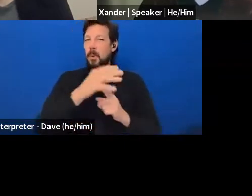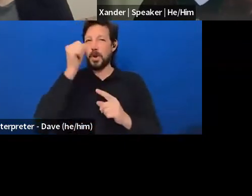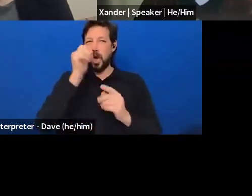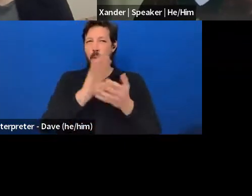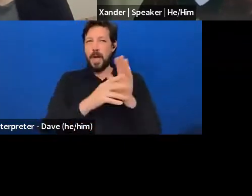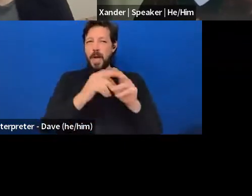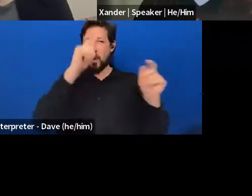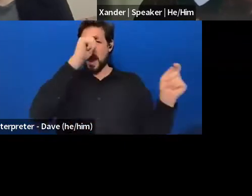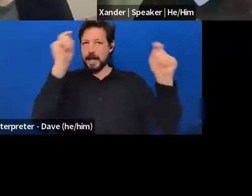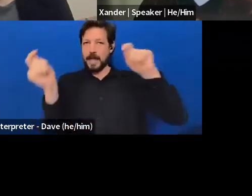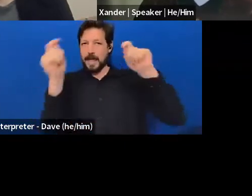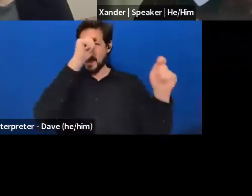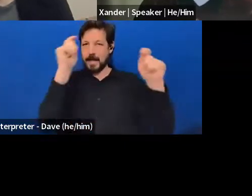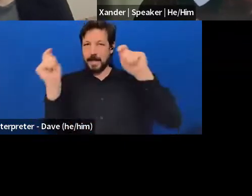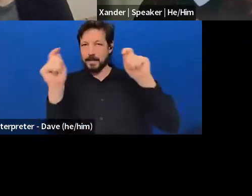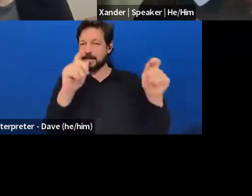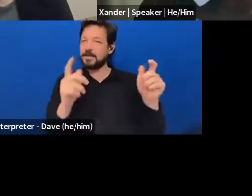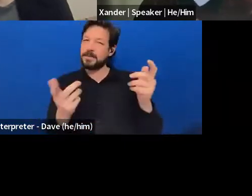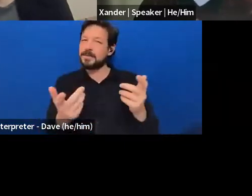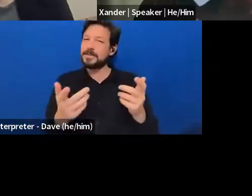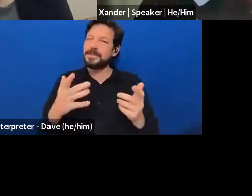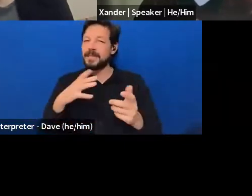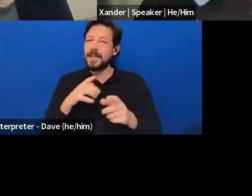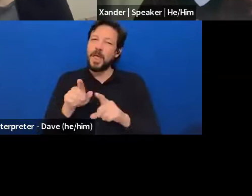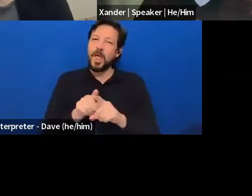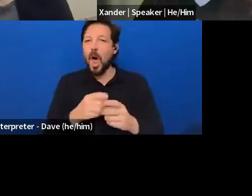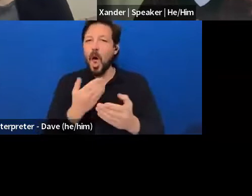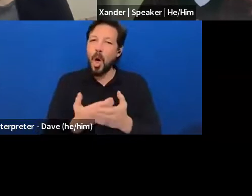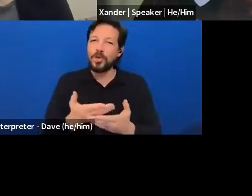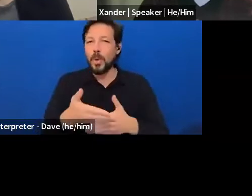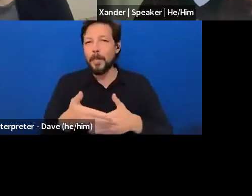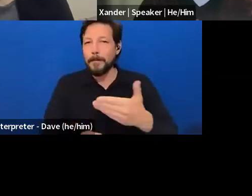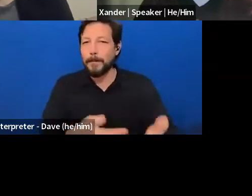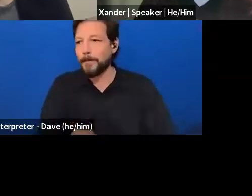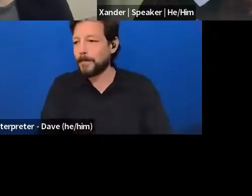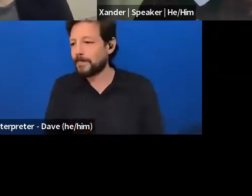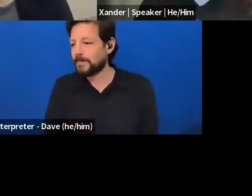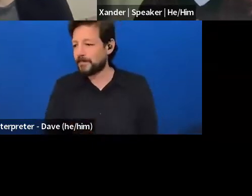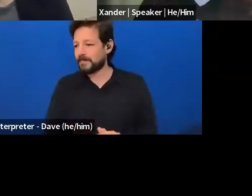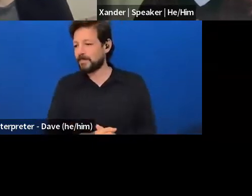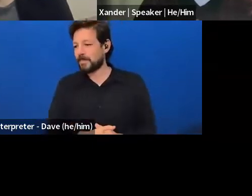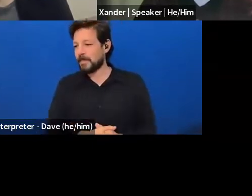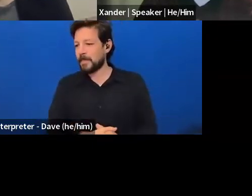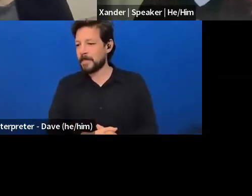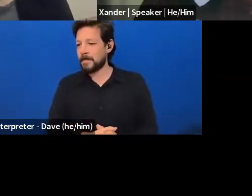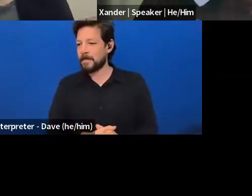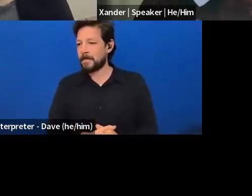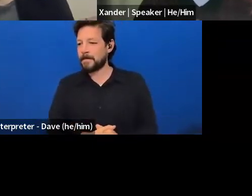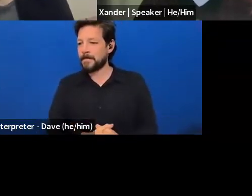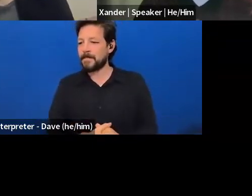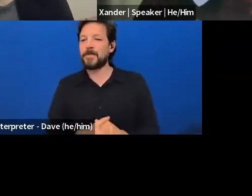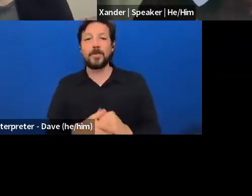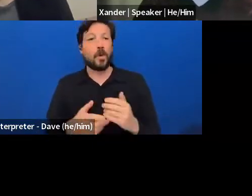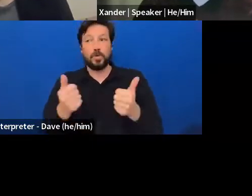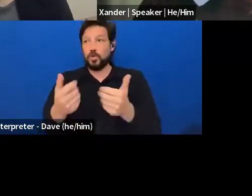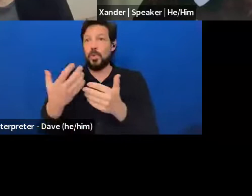is one of trial and error. And this is where bringing in and building family support and allies to support families